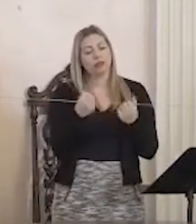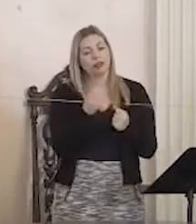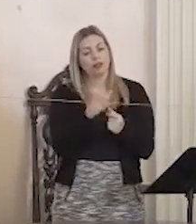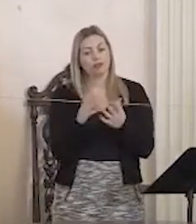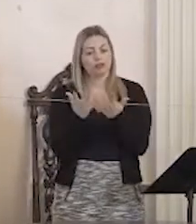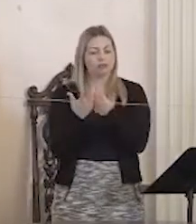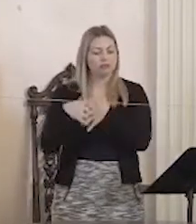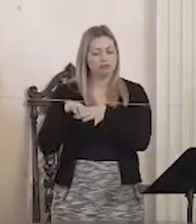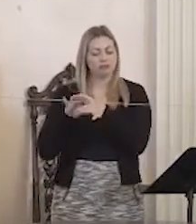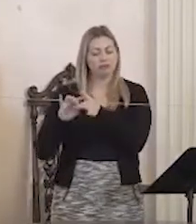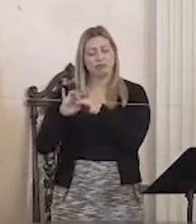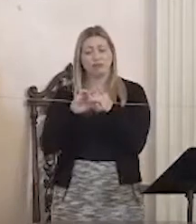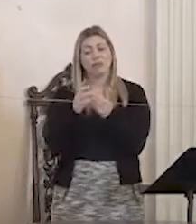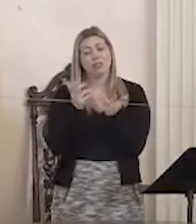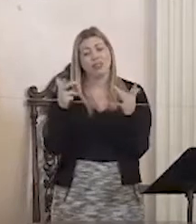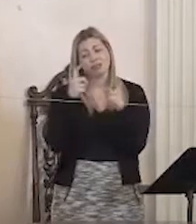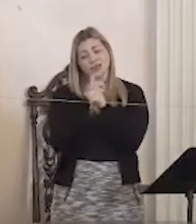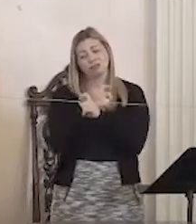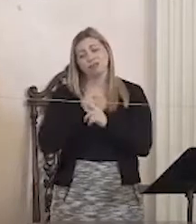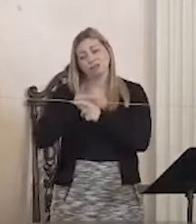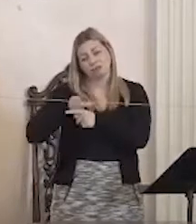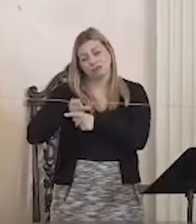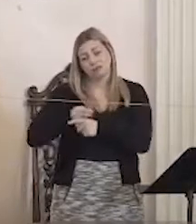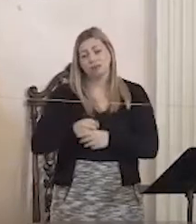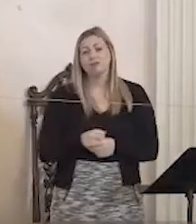coordinate a lot of complicated care.